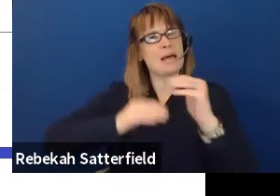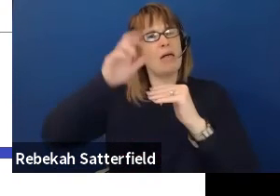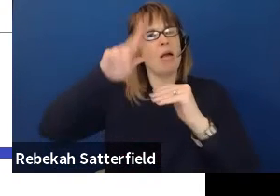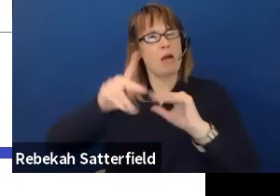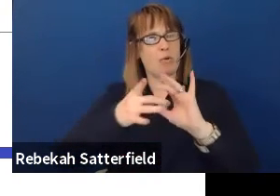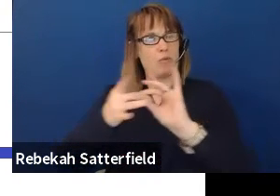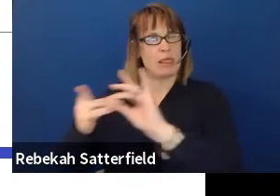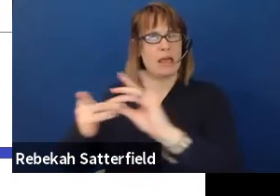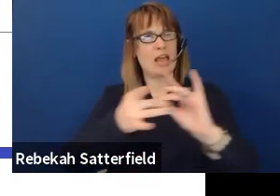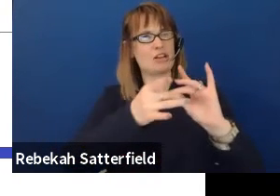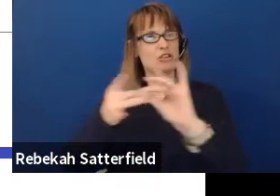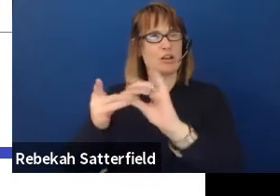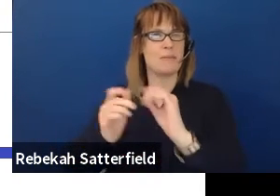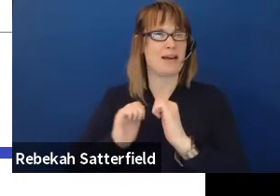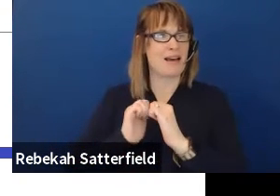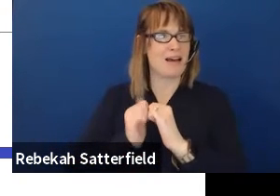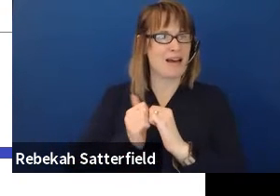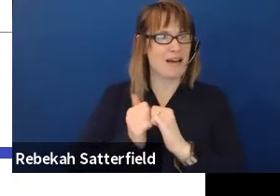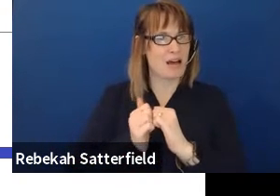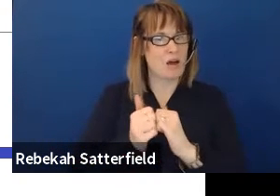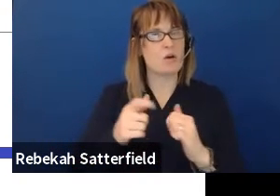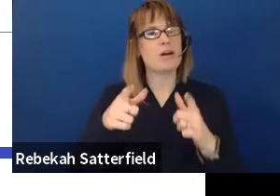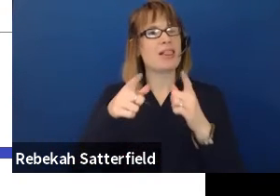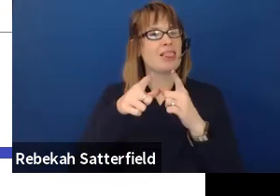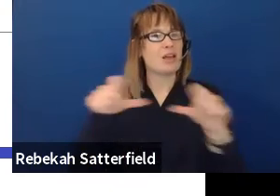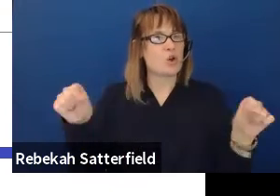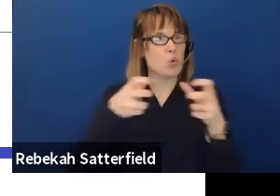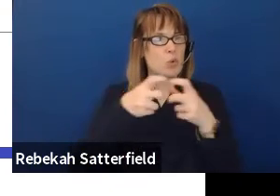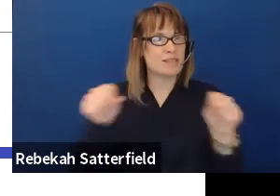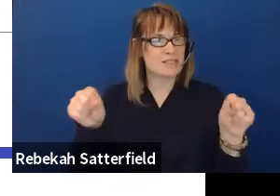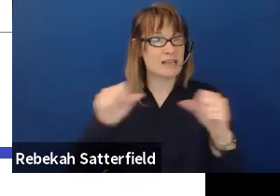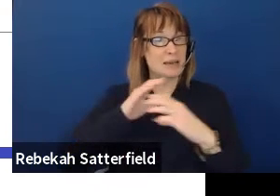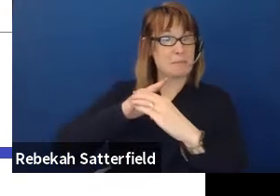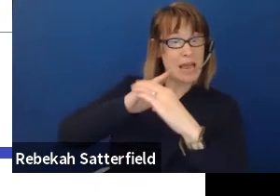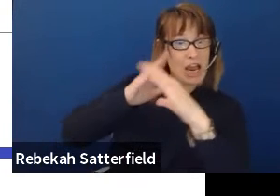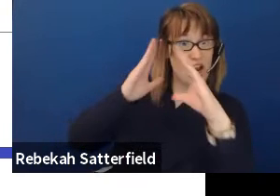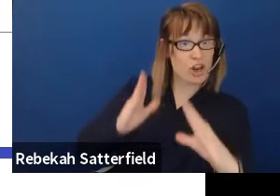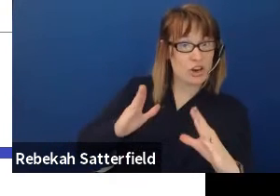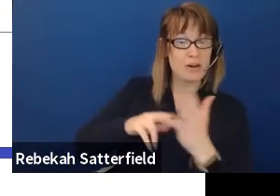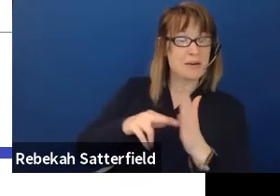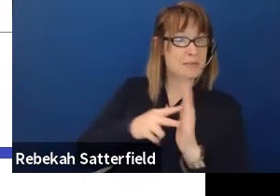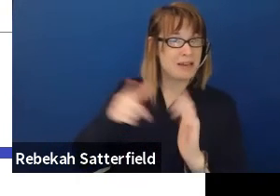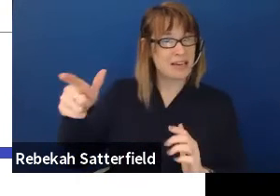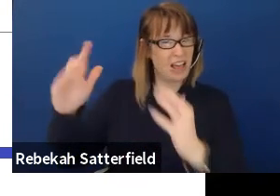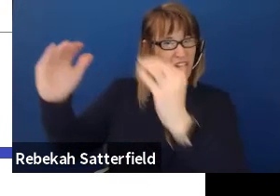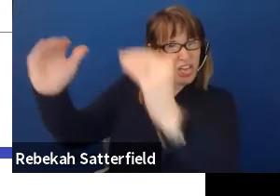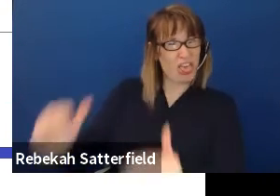patients is to recognize that a linguistic barrier doesn't mean that the patient is